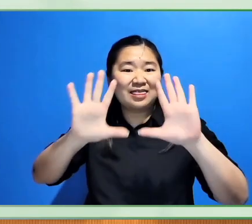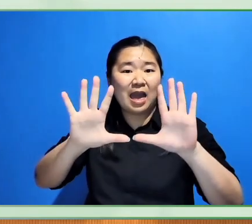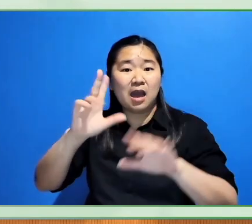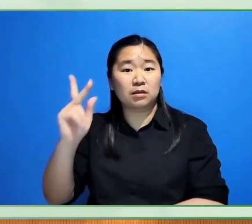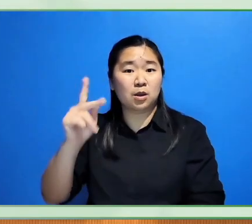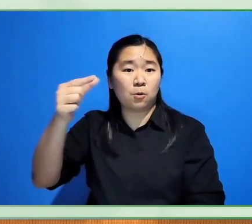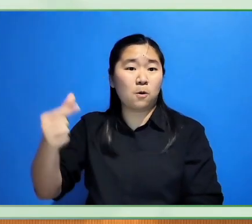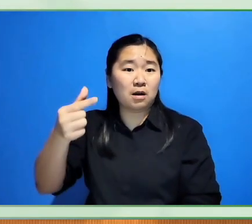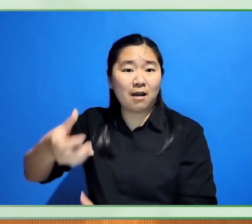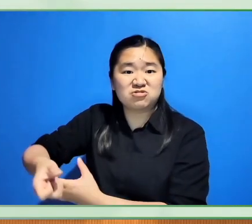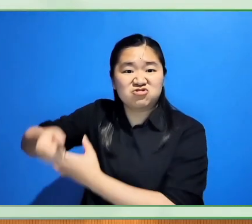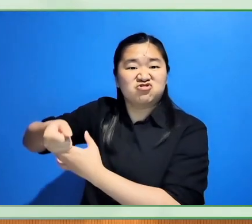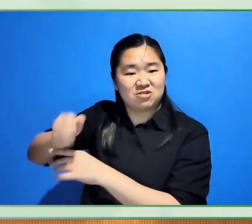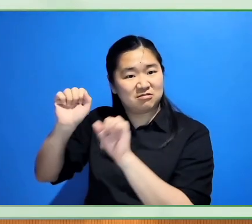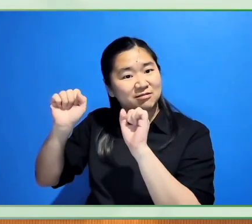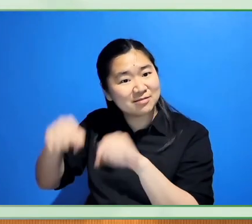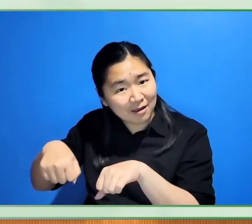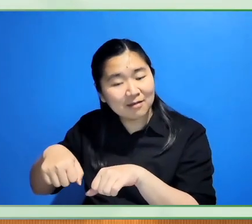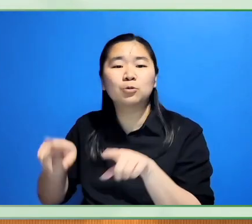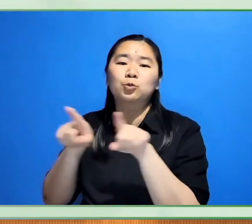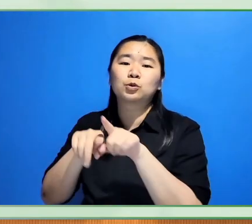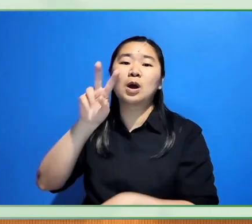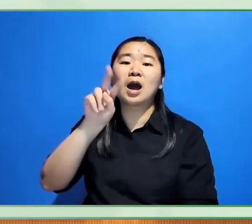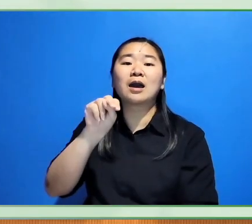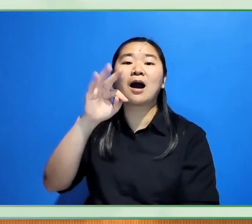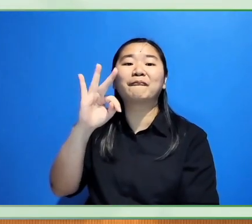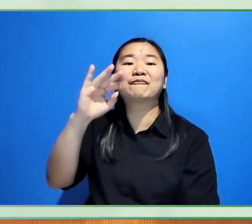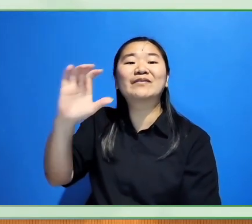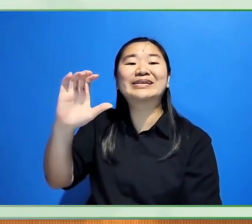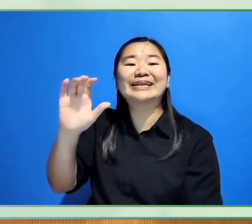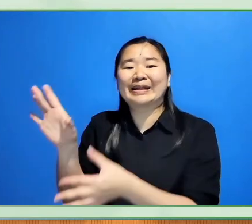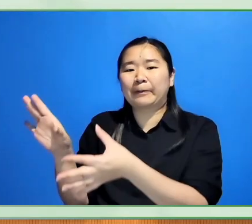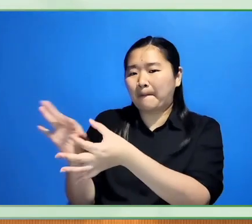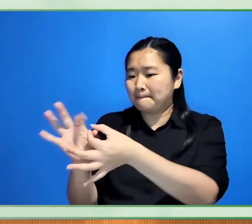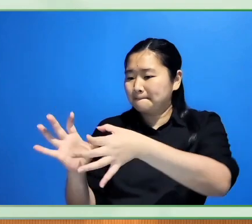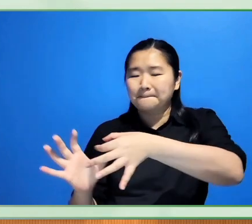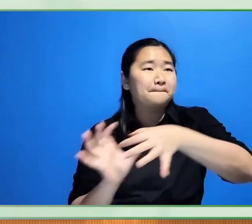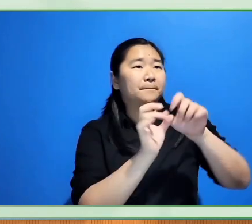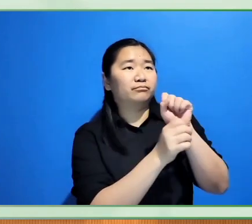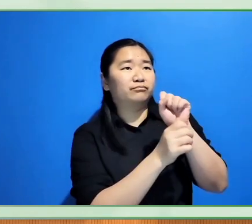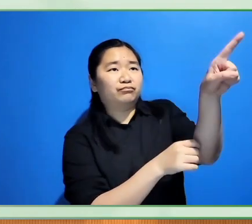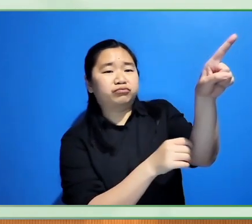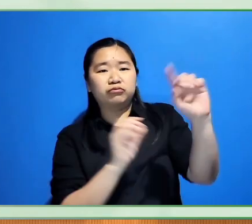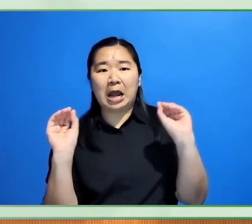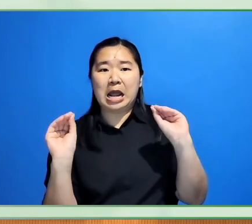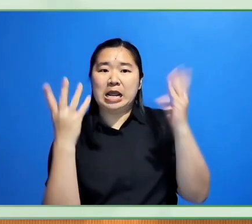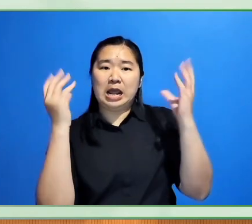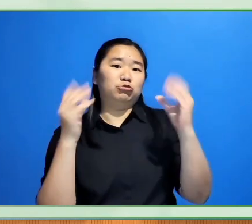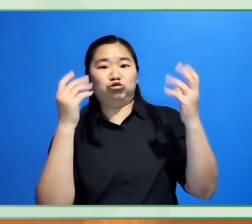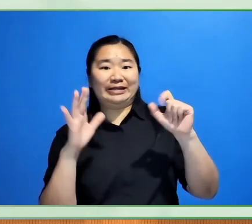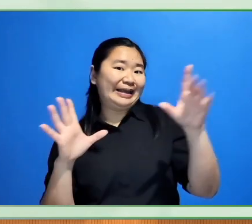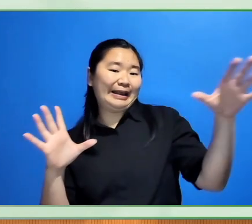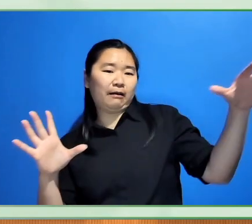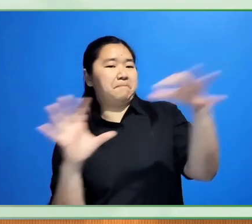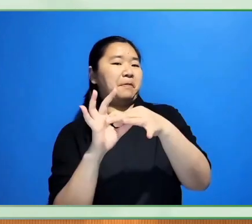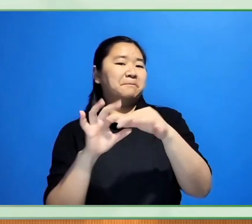charger, like a smartwatch, so no need to remove the battery. It's adjustable, as I was explaining, so no size is bad for the patient. No one